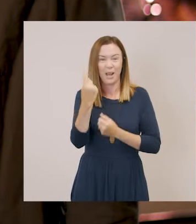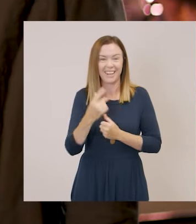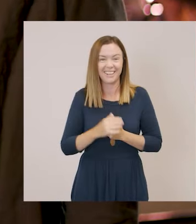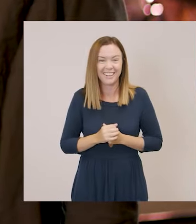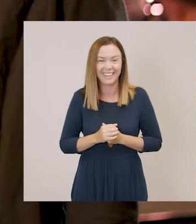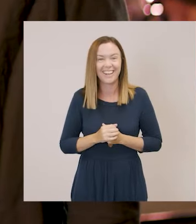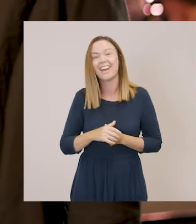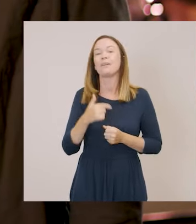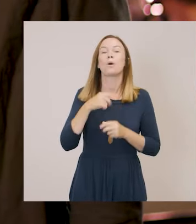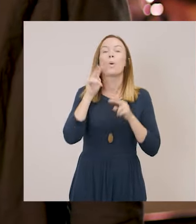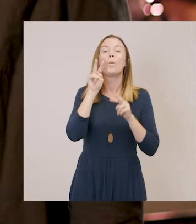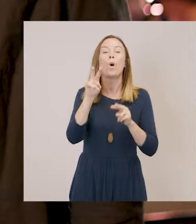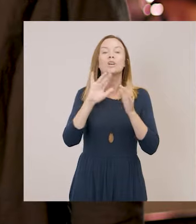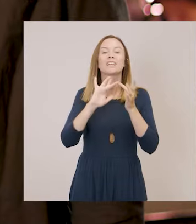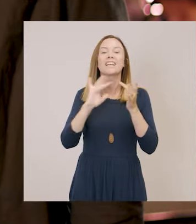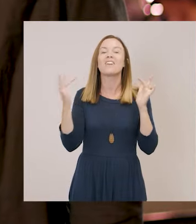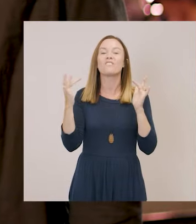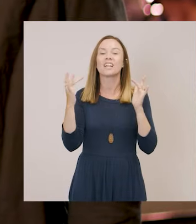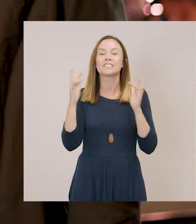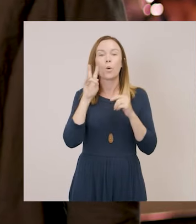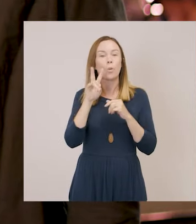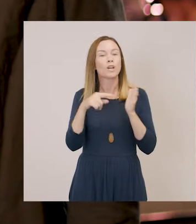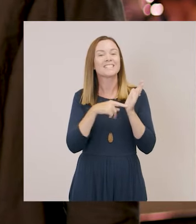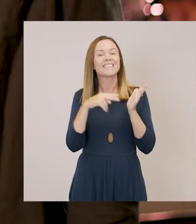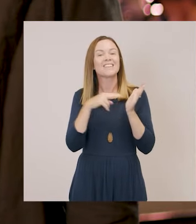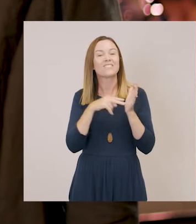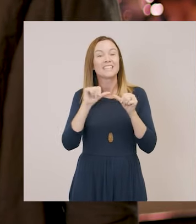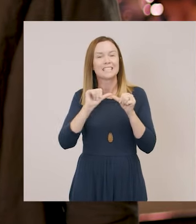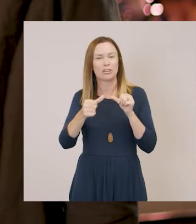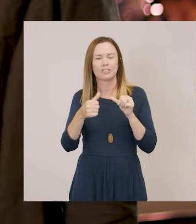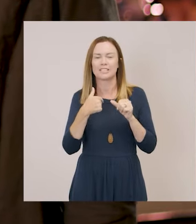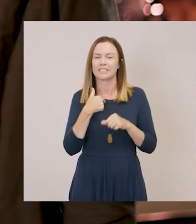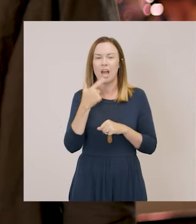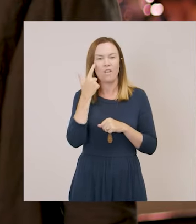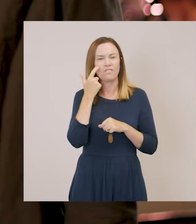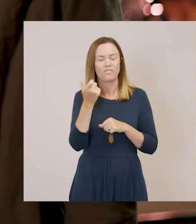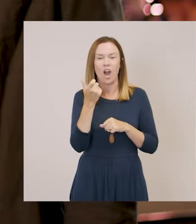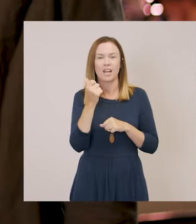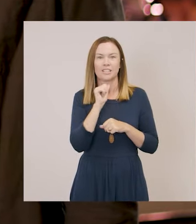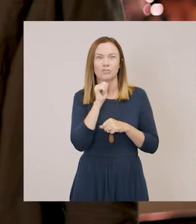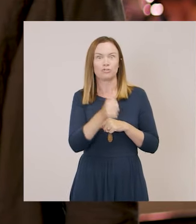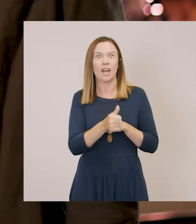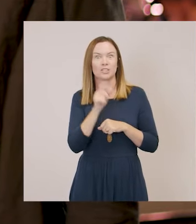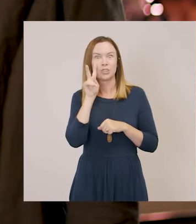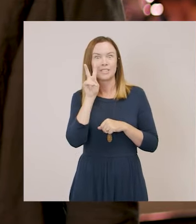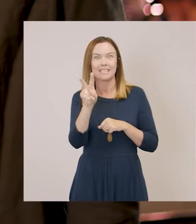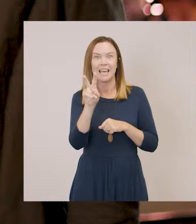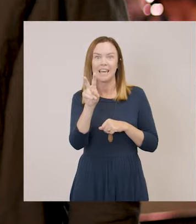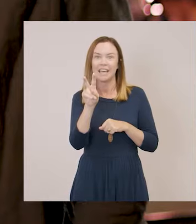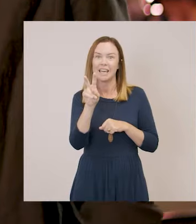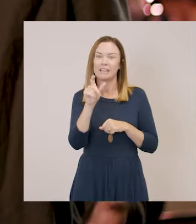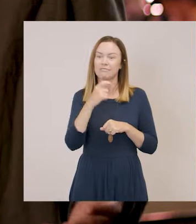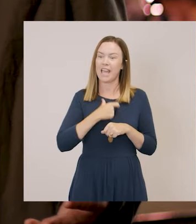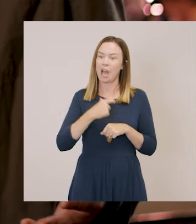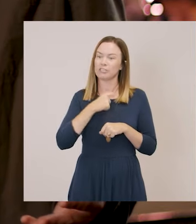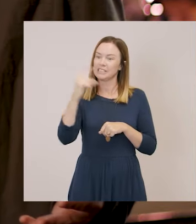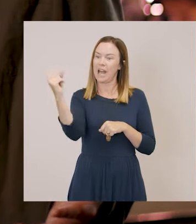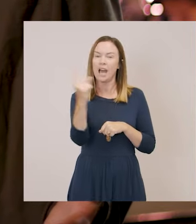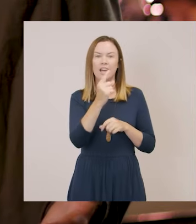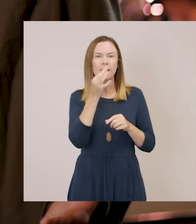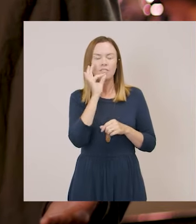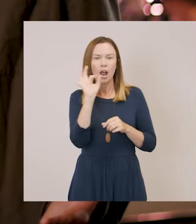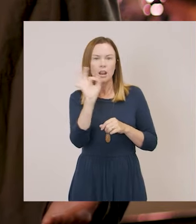else? Watching TV series on Netflix or things, I just find it really odd when you see the characters walking into a cafe or